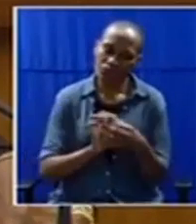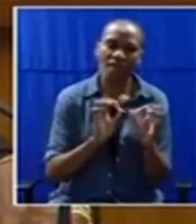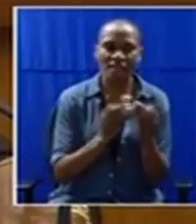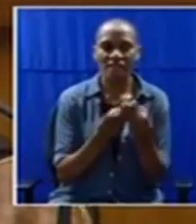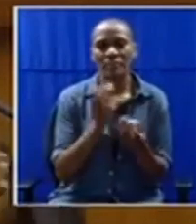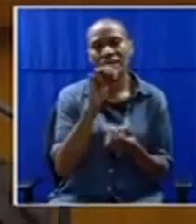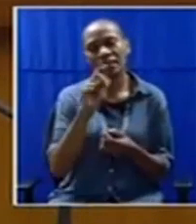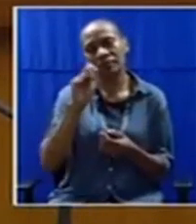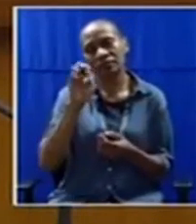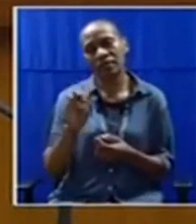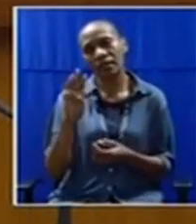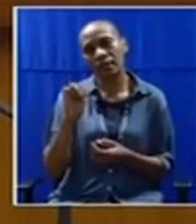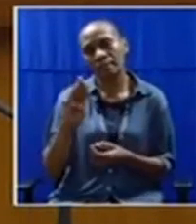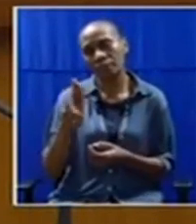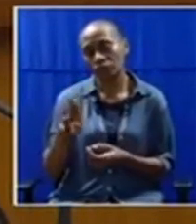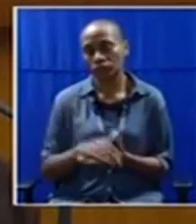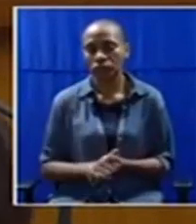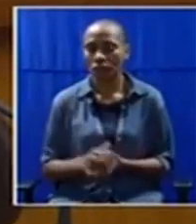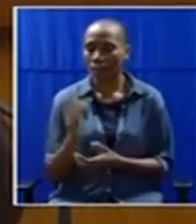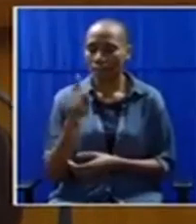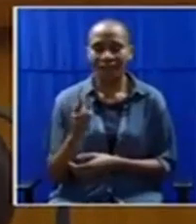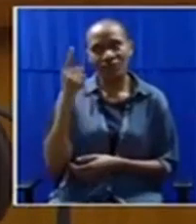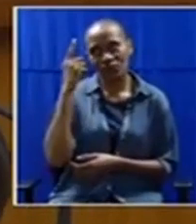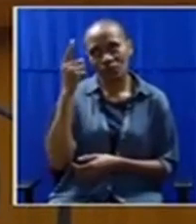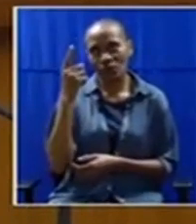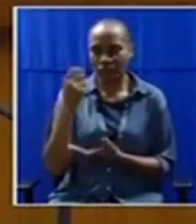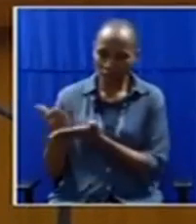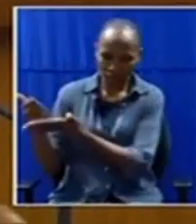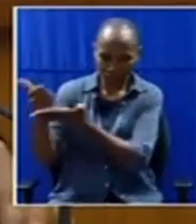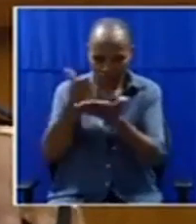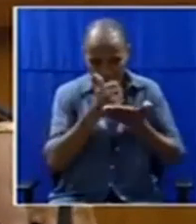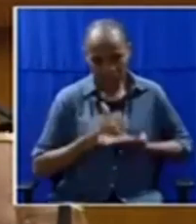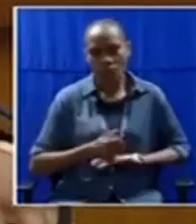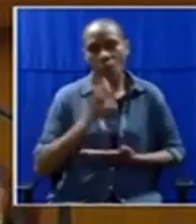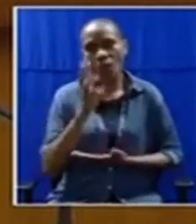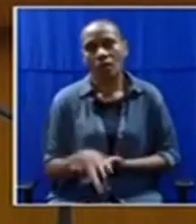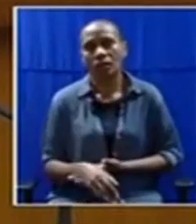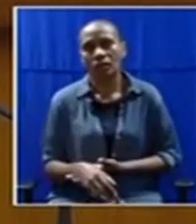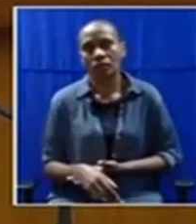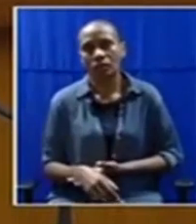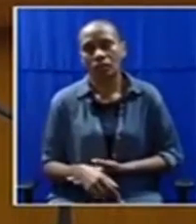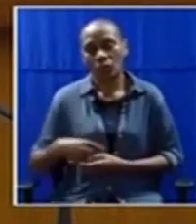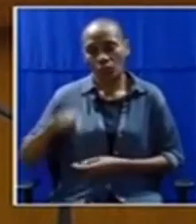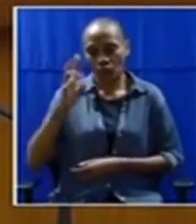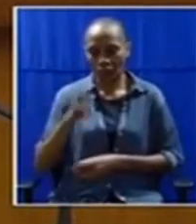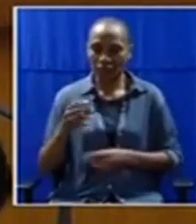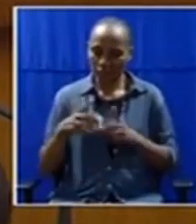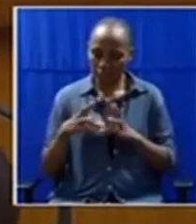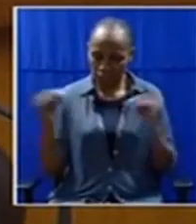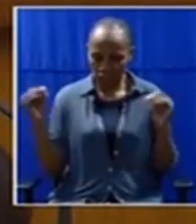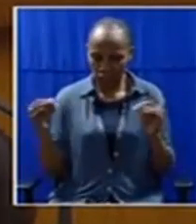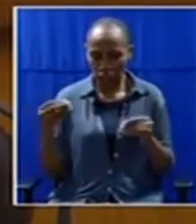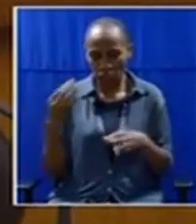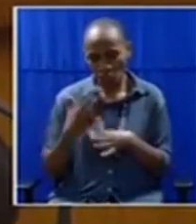Kepha ingosi itasinceda sitakhona ukuthi sichubeke silicede lelanga. Angidlulise futhi kumalunga we-ANC